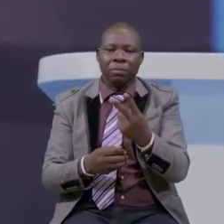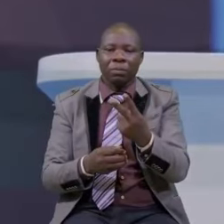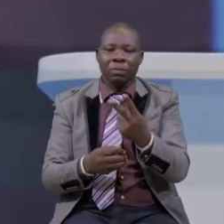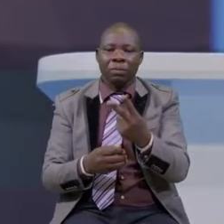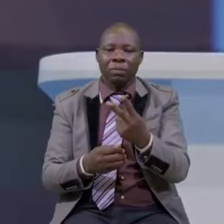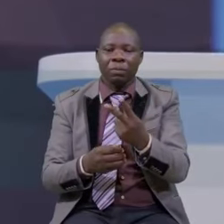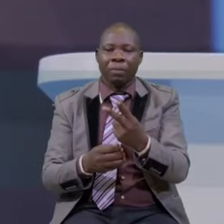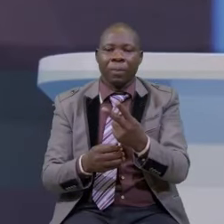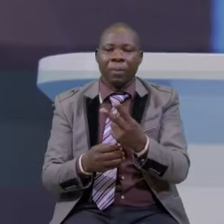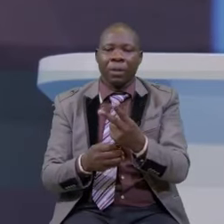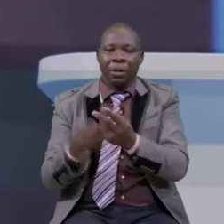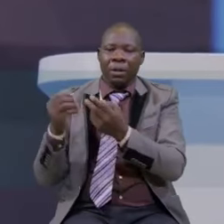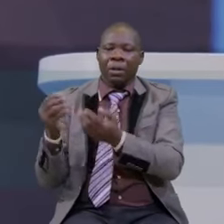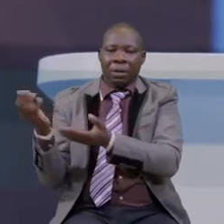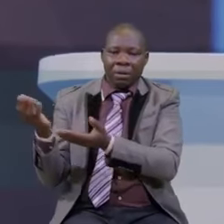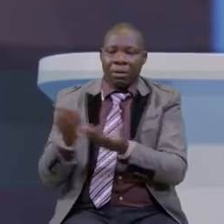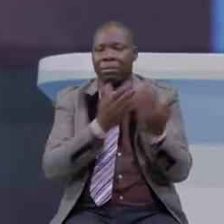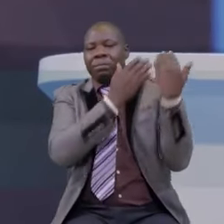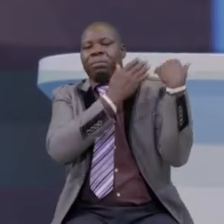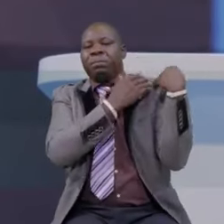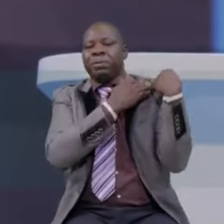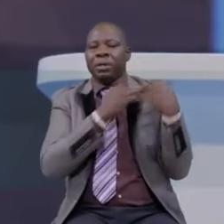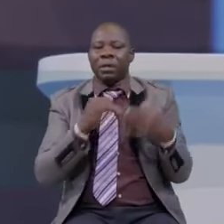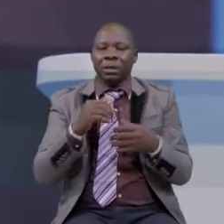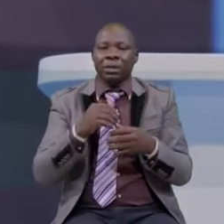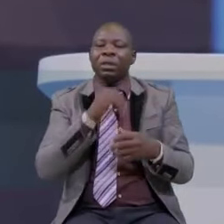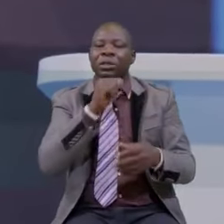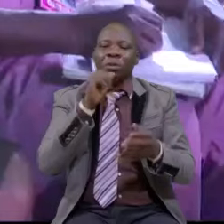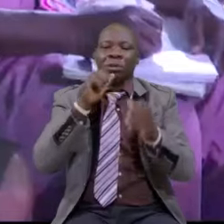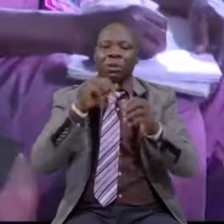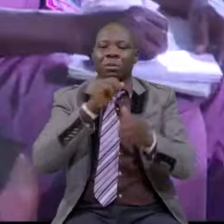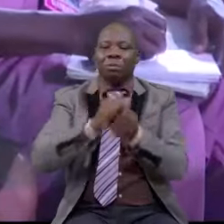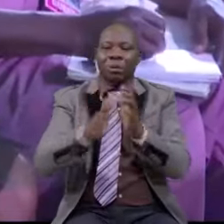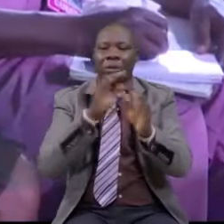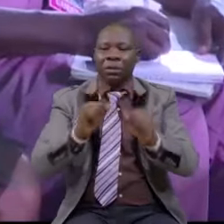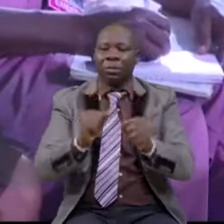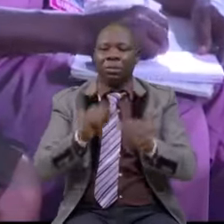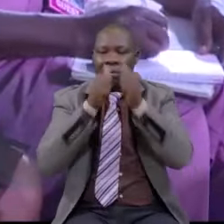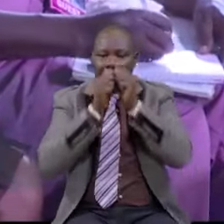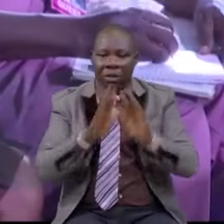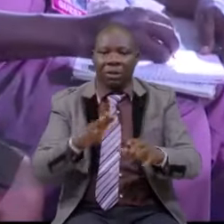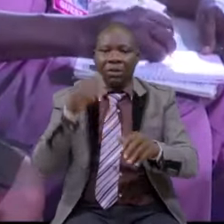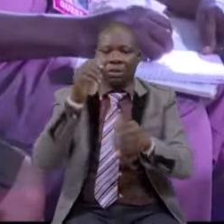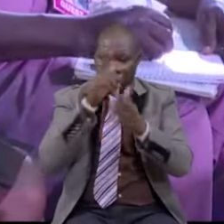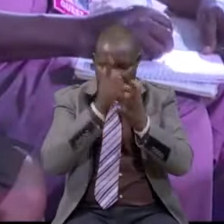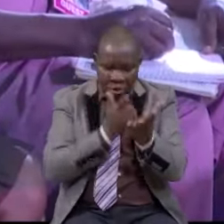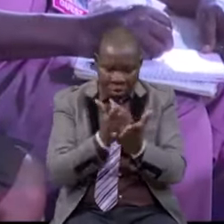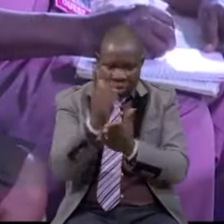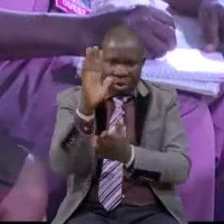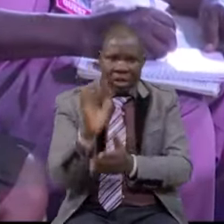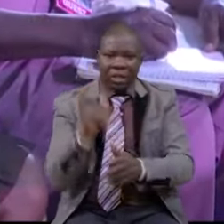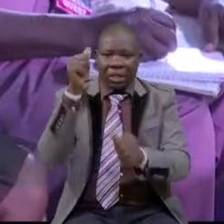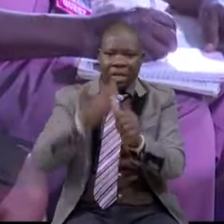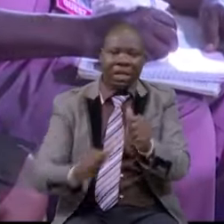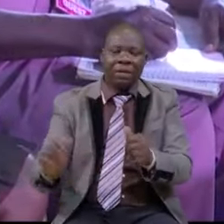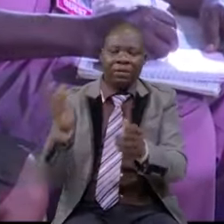imperishable Beatitudes loyally every day. It's the Bible in our heart, in our mind, in our